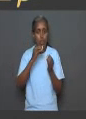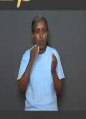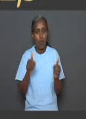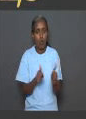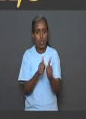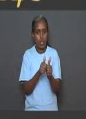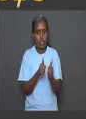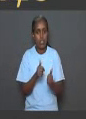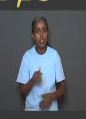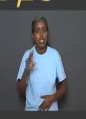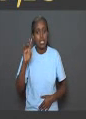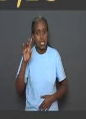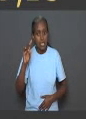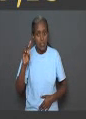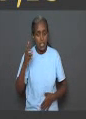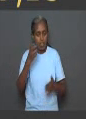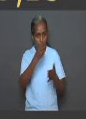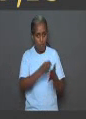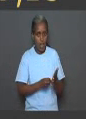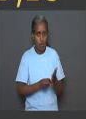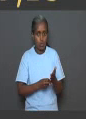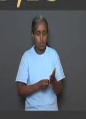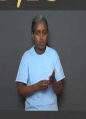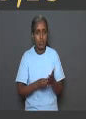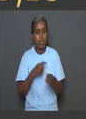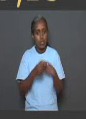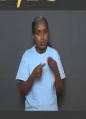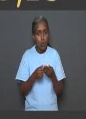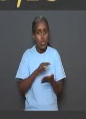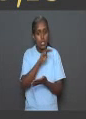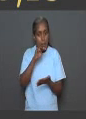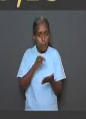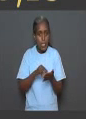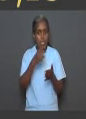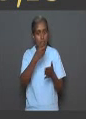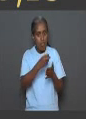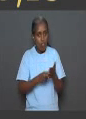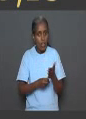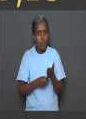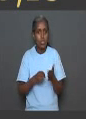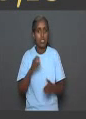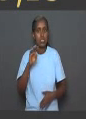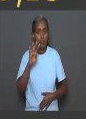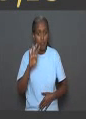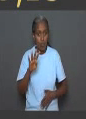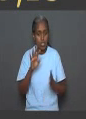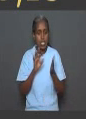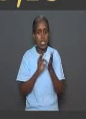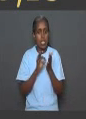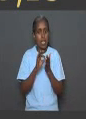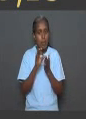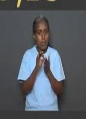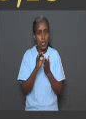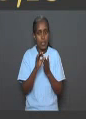There are 7 values, so the middle value is the 4th number in the